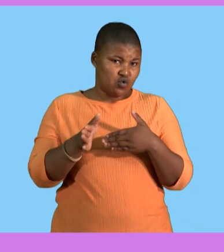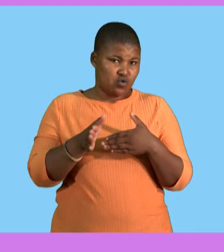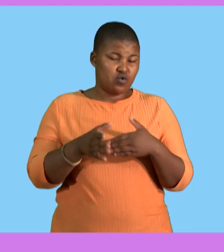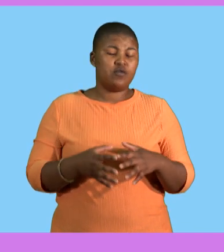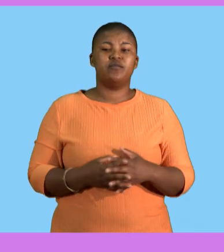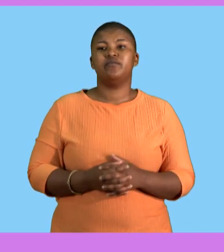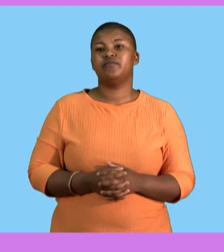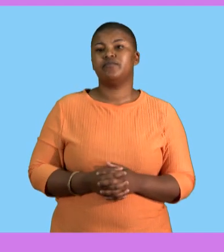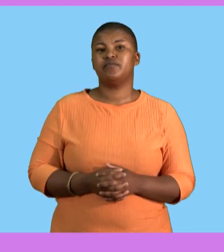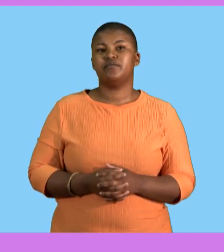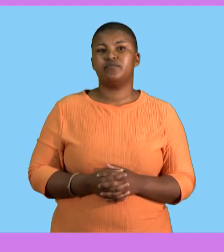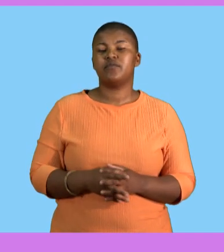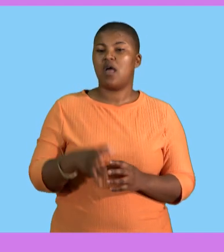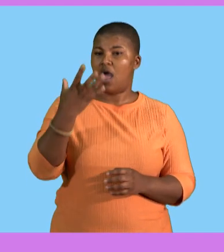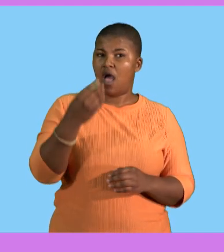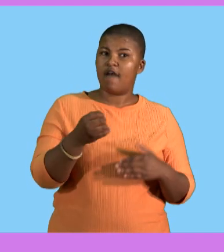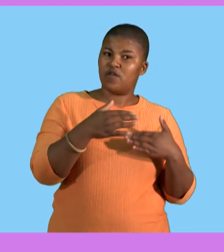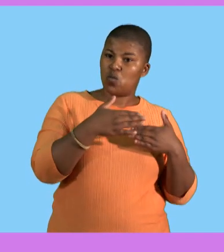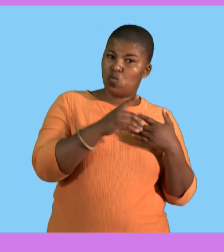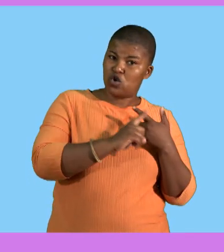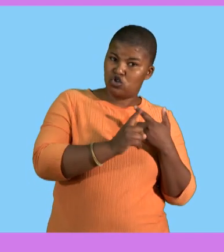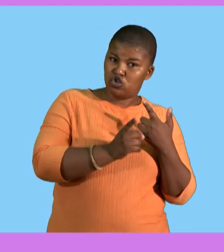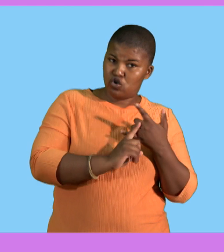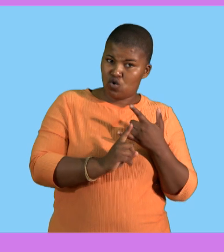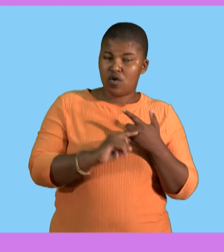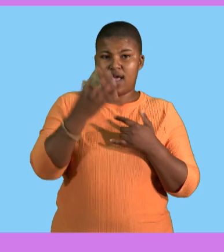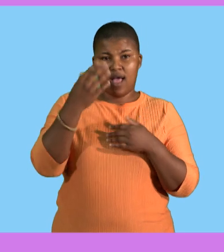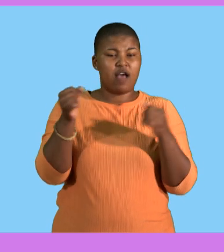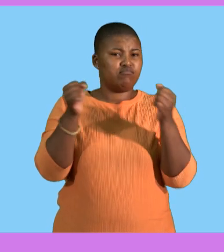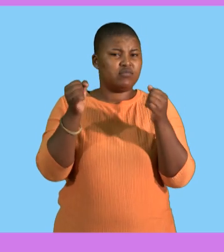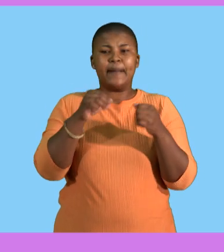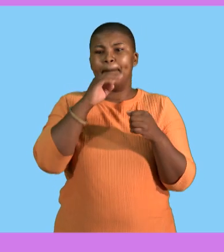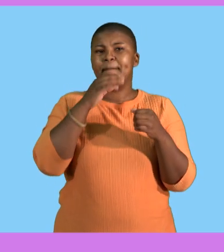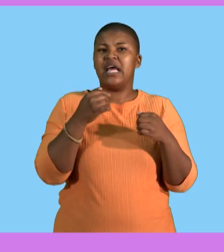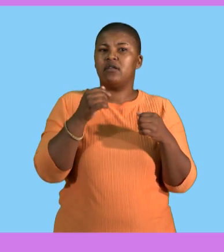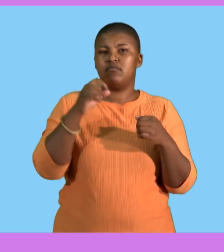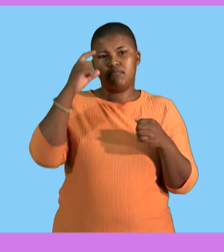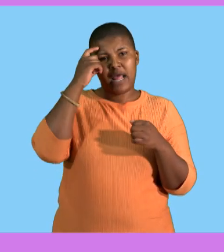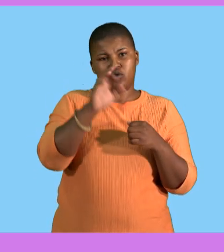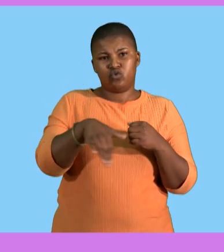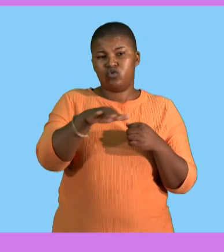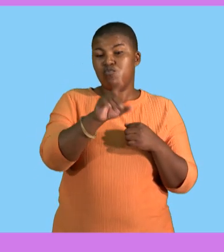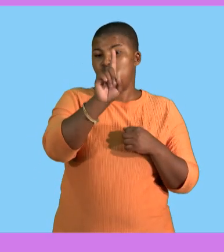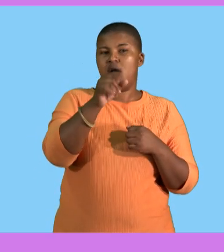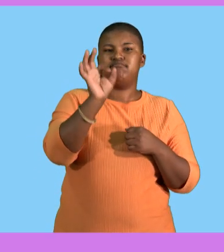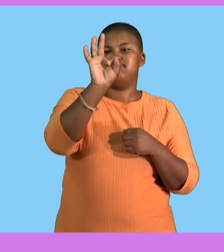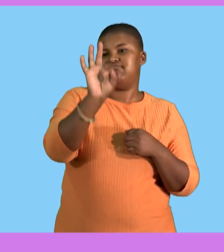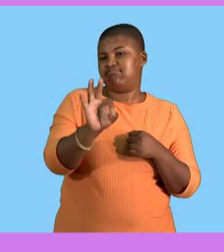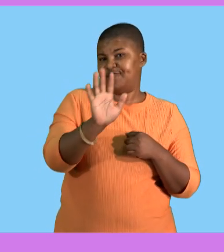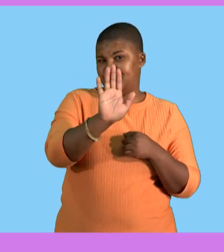window and then a closet. So I can't find any mistakes by bedroom